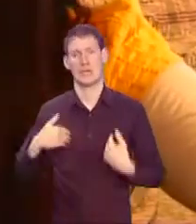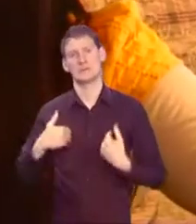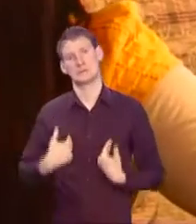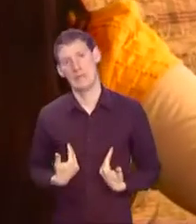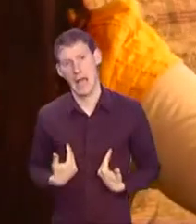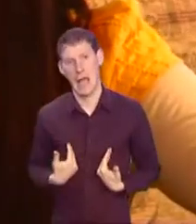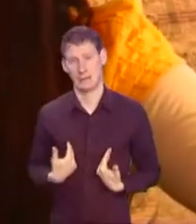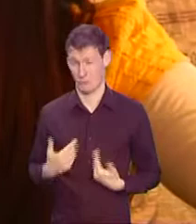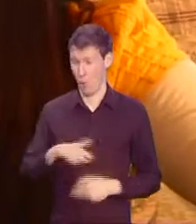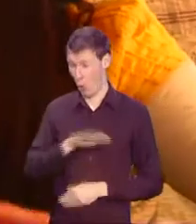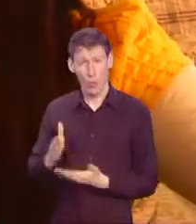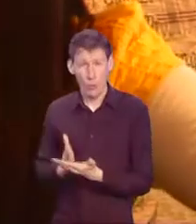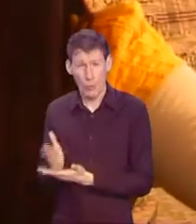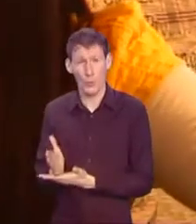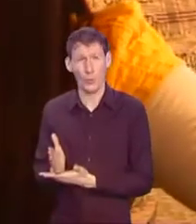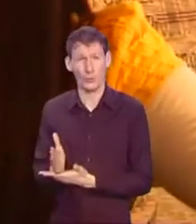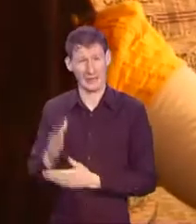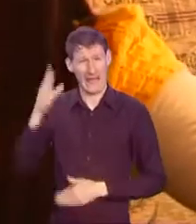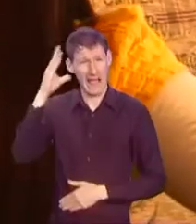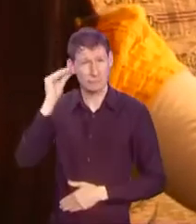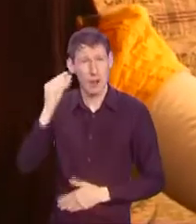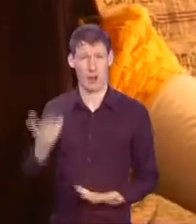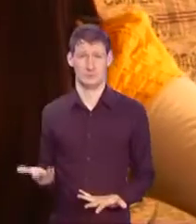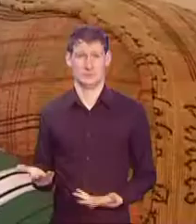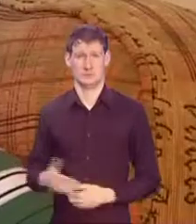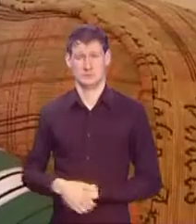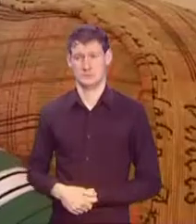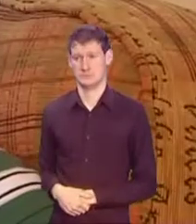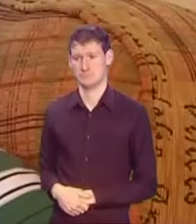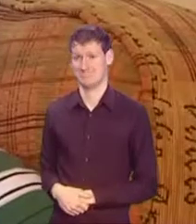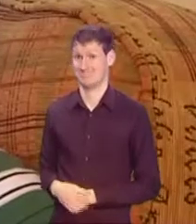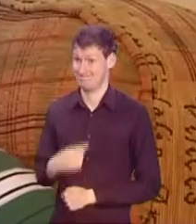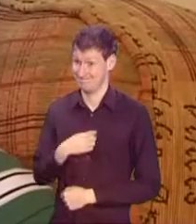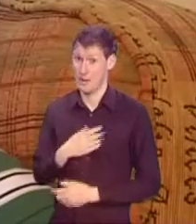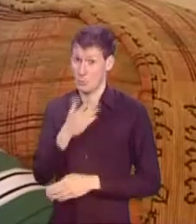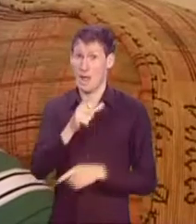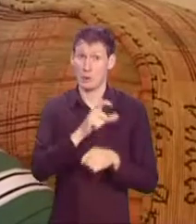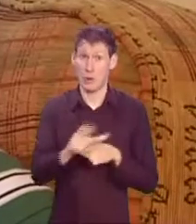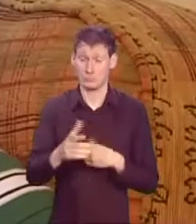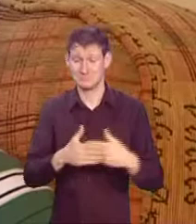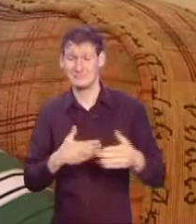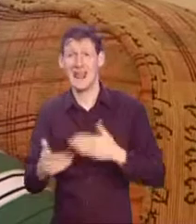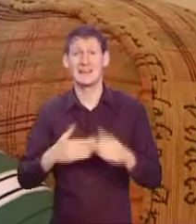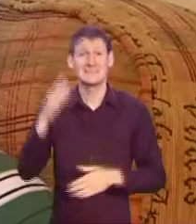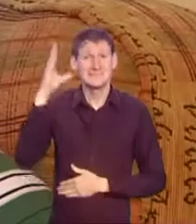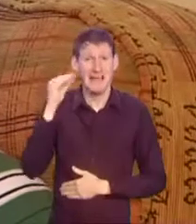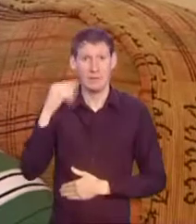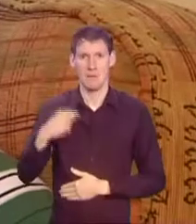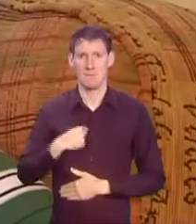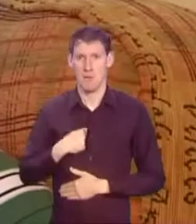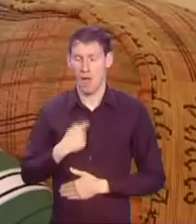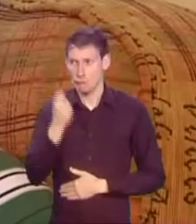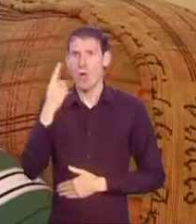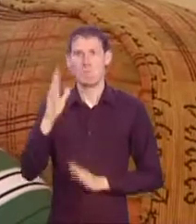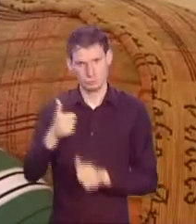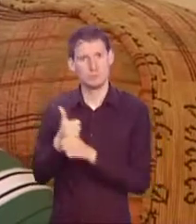depression, exhaustion were all down to my hearing loss. The dealing with deafness was what made me sit up and take